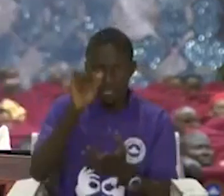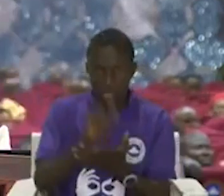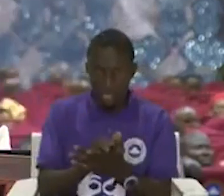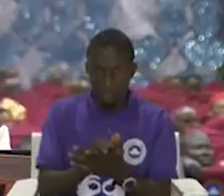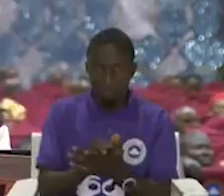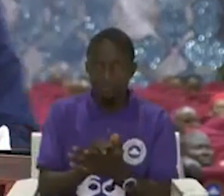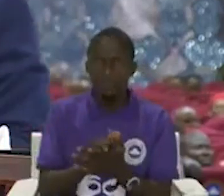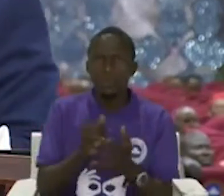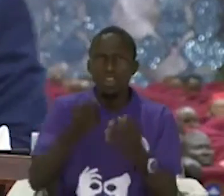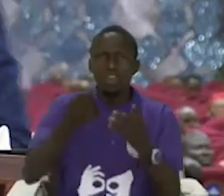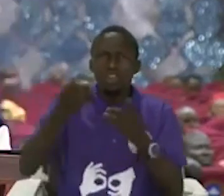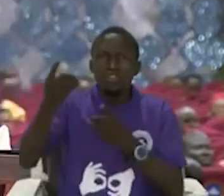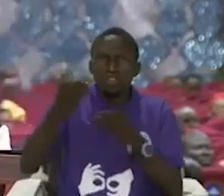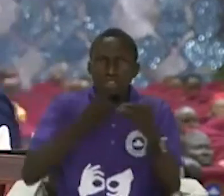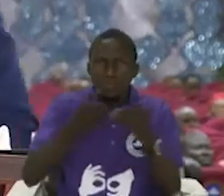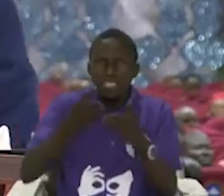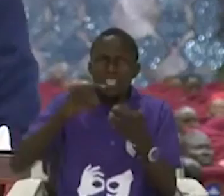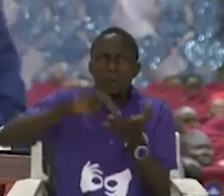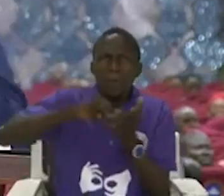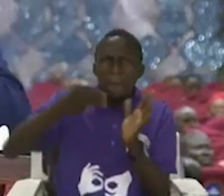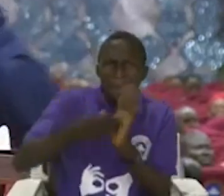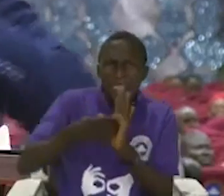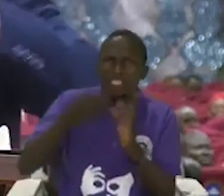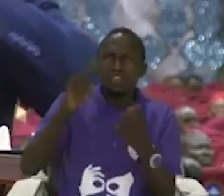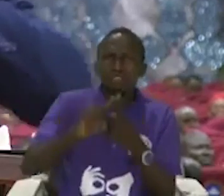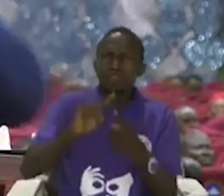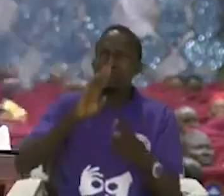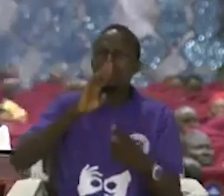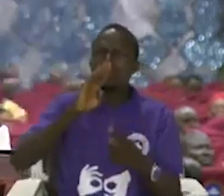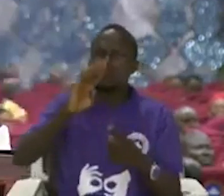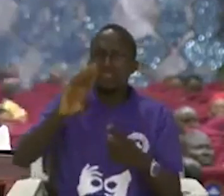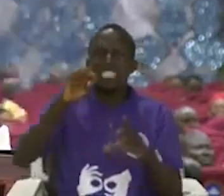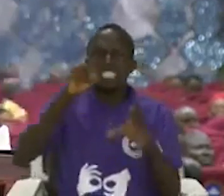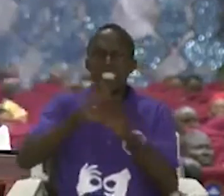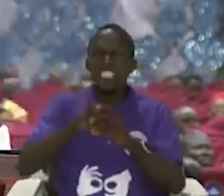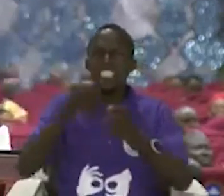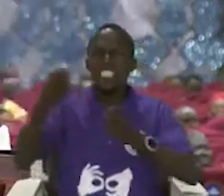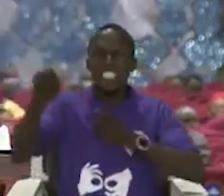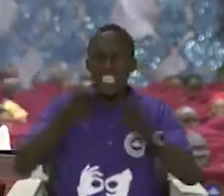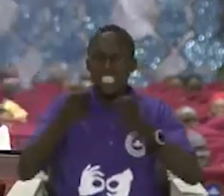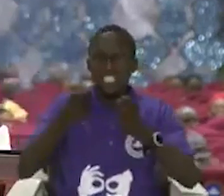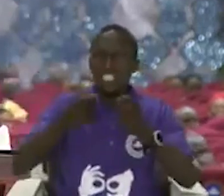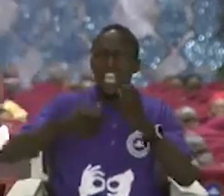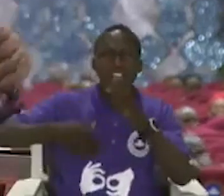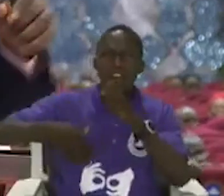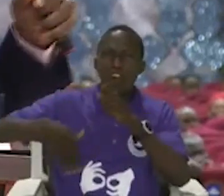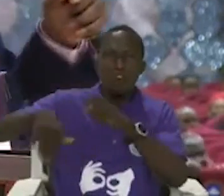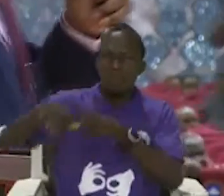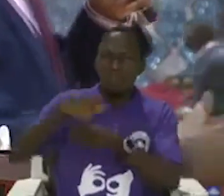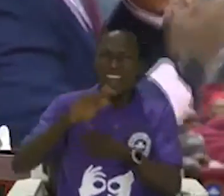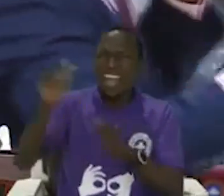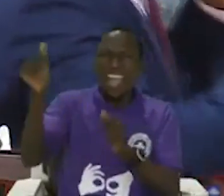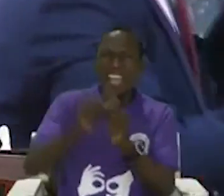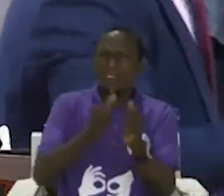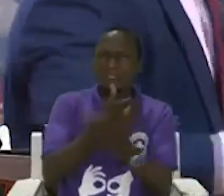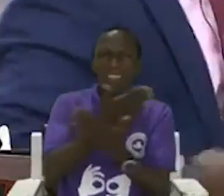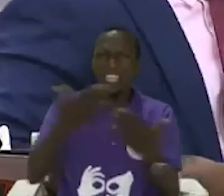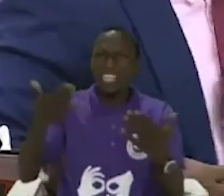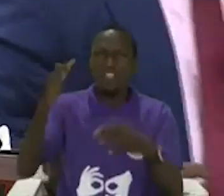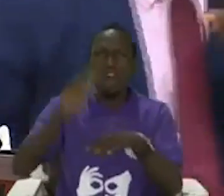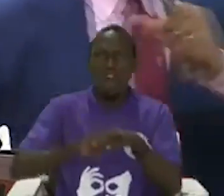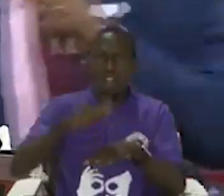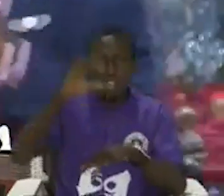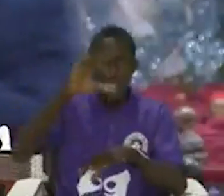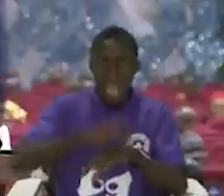Dominion is to be indomitable against every forces of air. When you see a carrier of